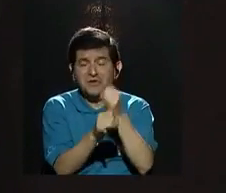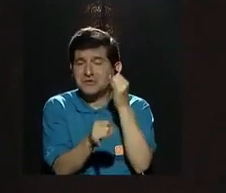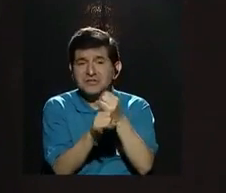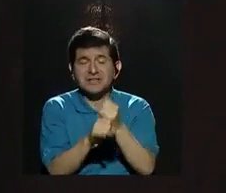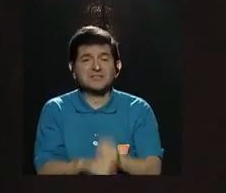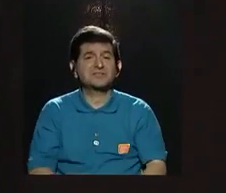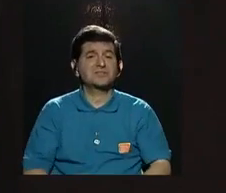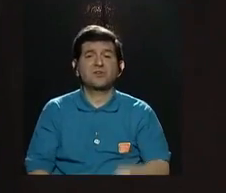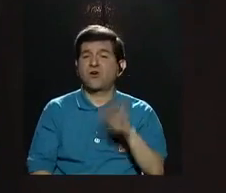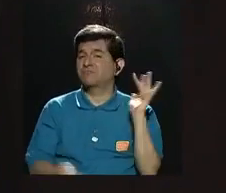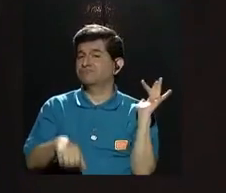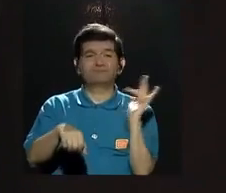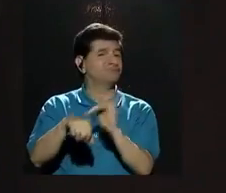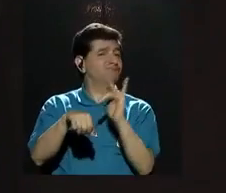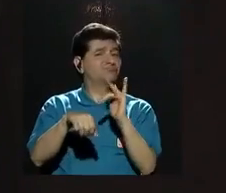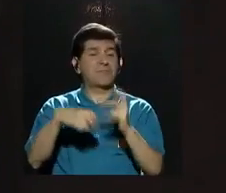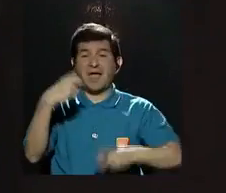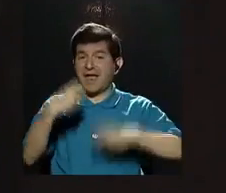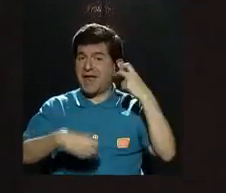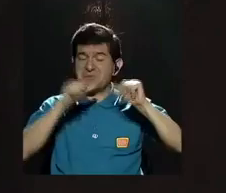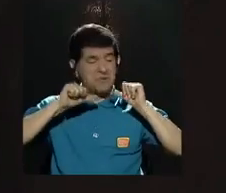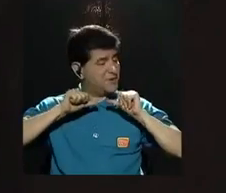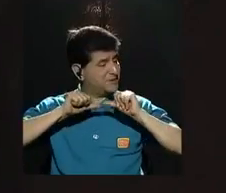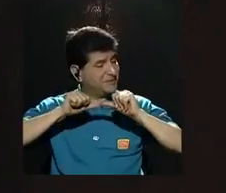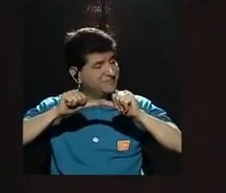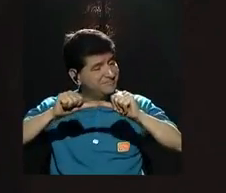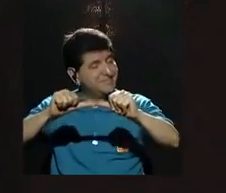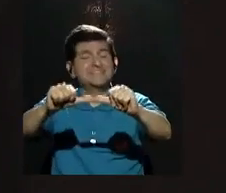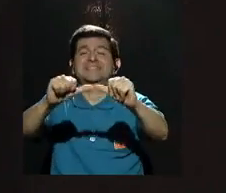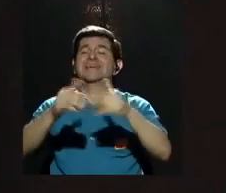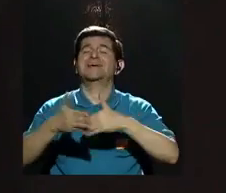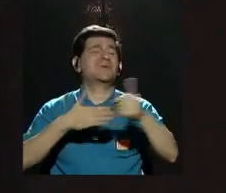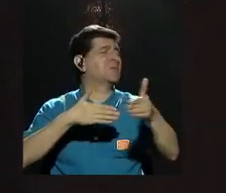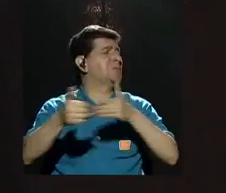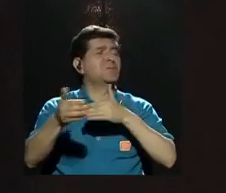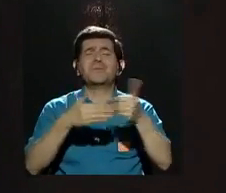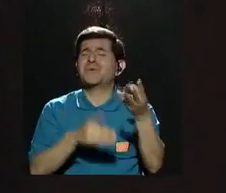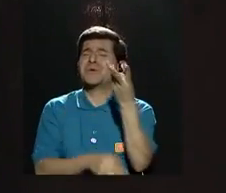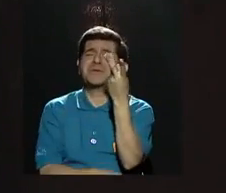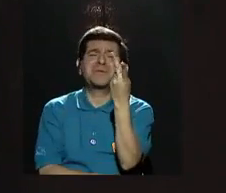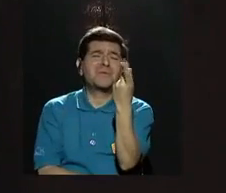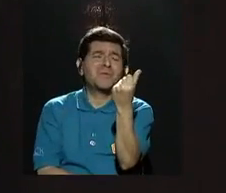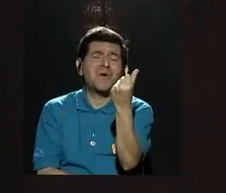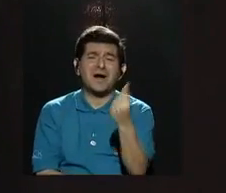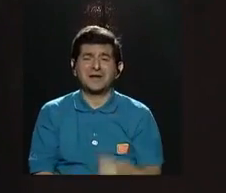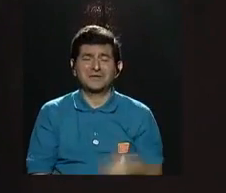the problem will continue, no matter how many men you get rid of.